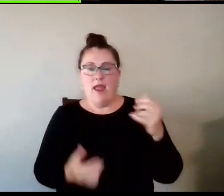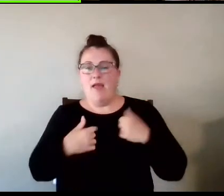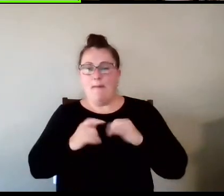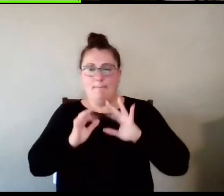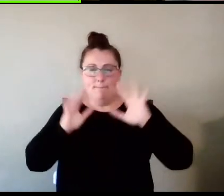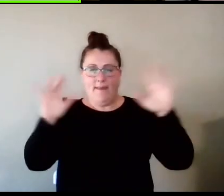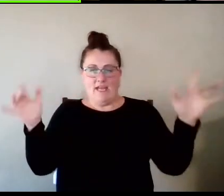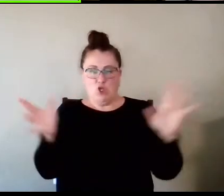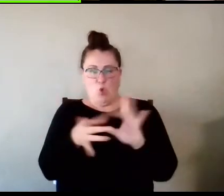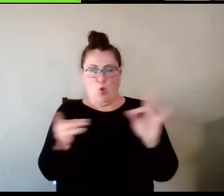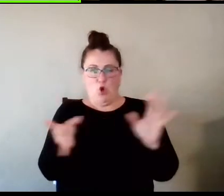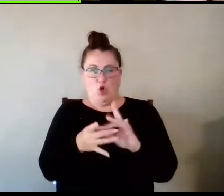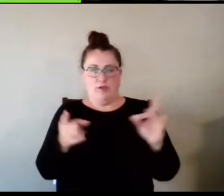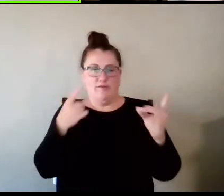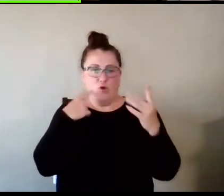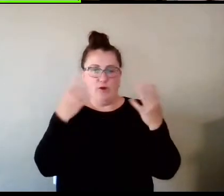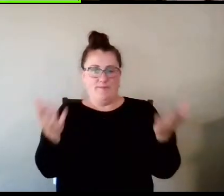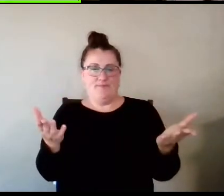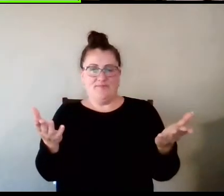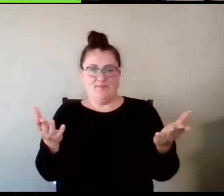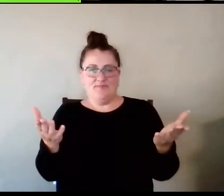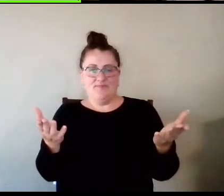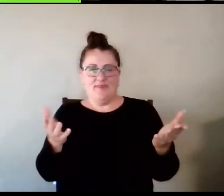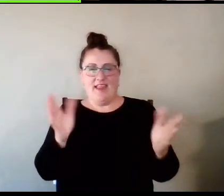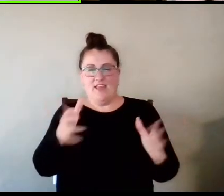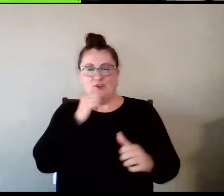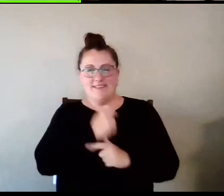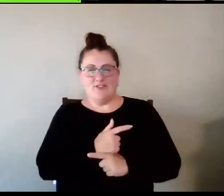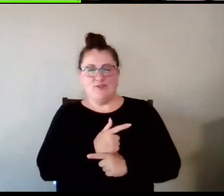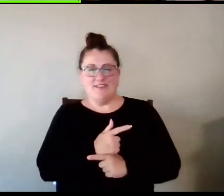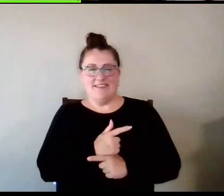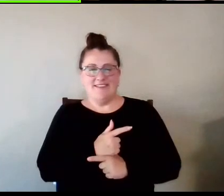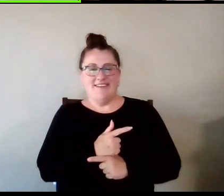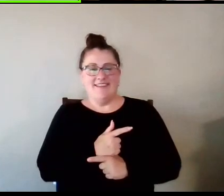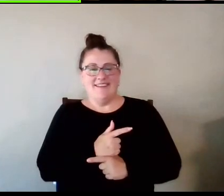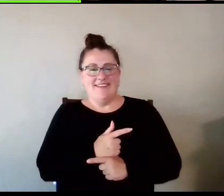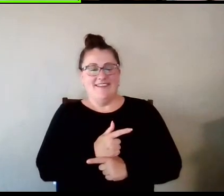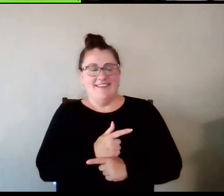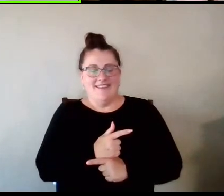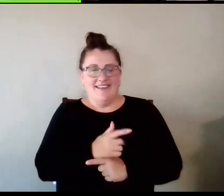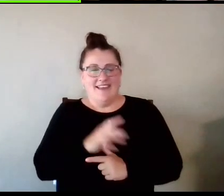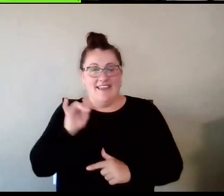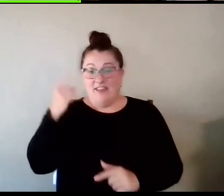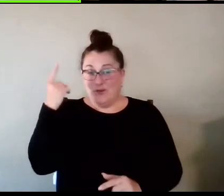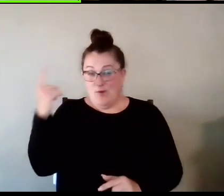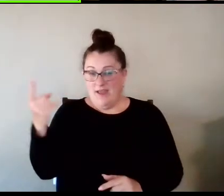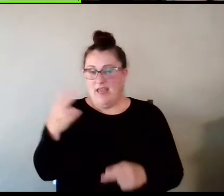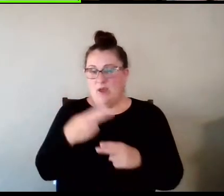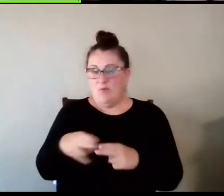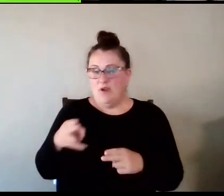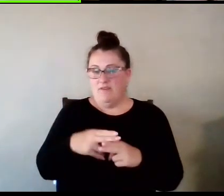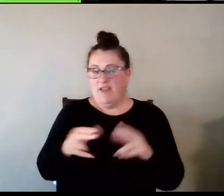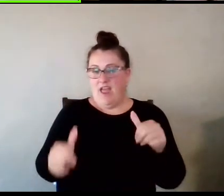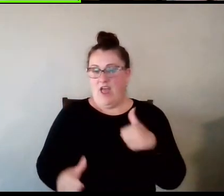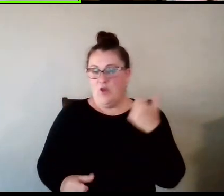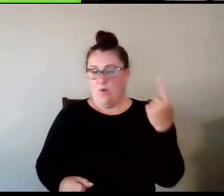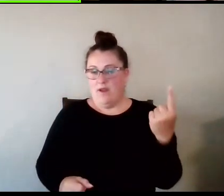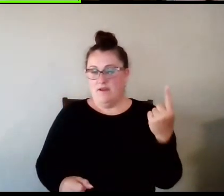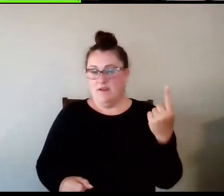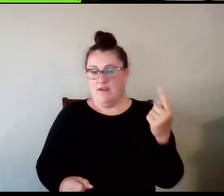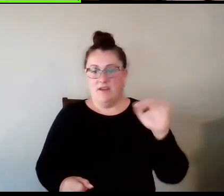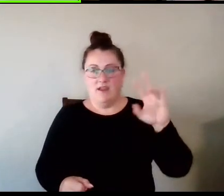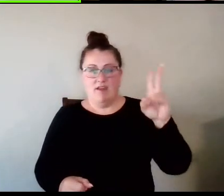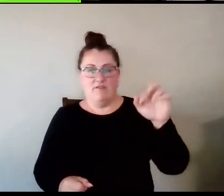words for and of course your sister. So that would be one. Very briefly, I'll hit the others.